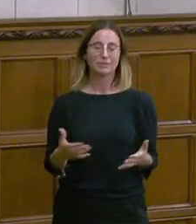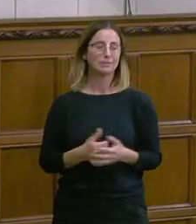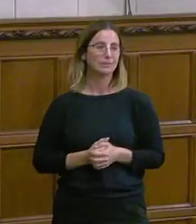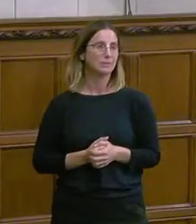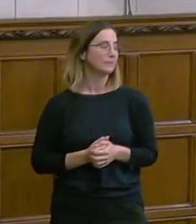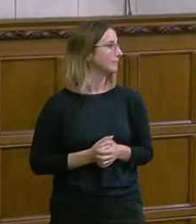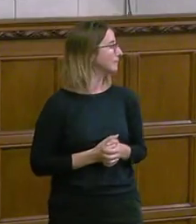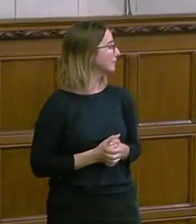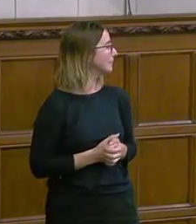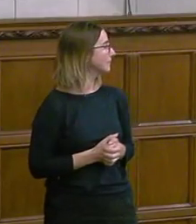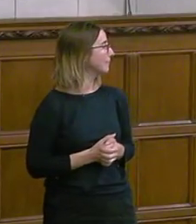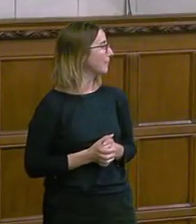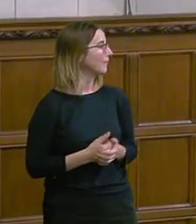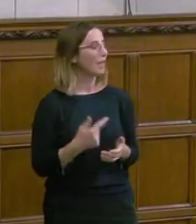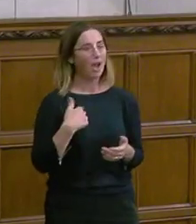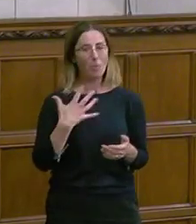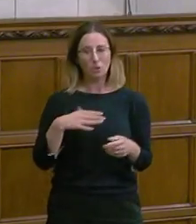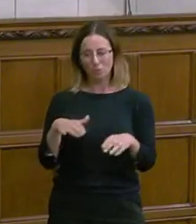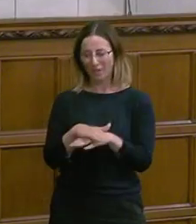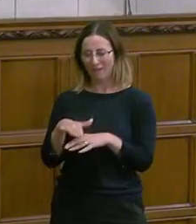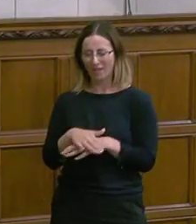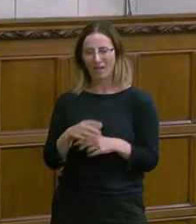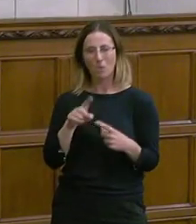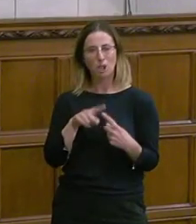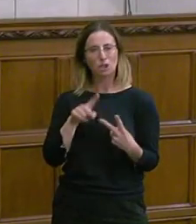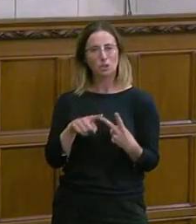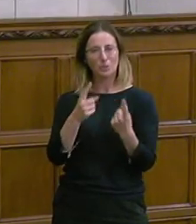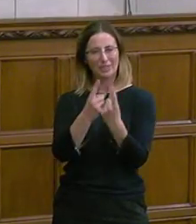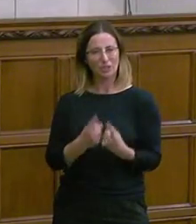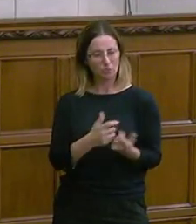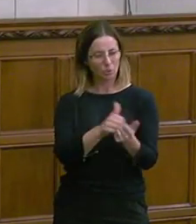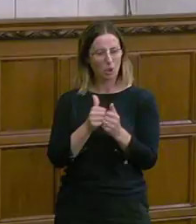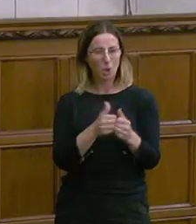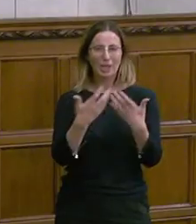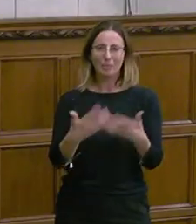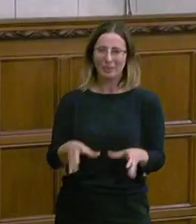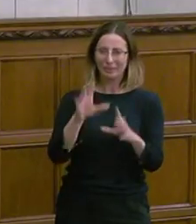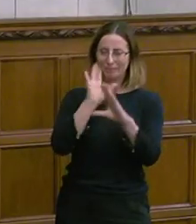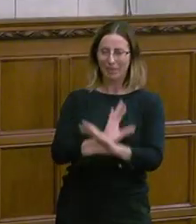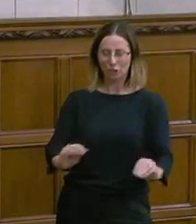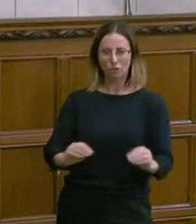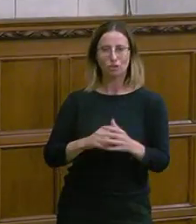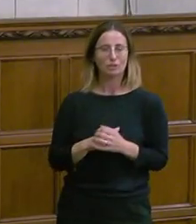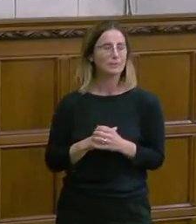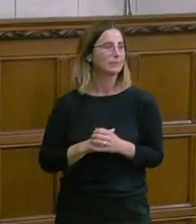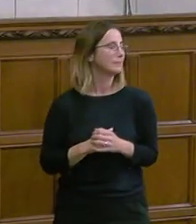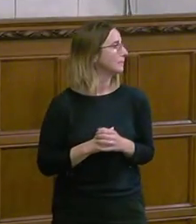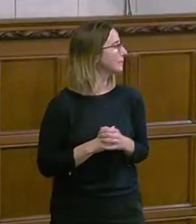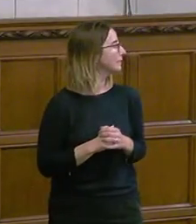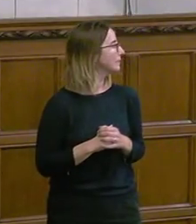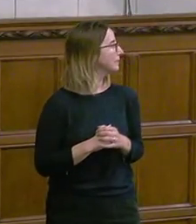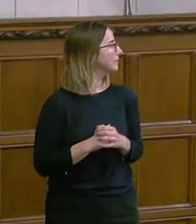I'd like to just touch upon a couple of issues that colleagues have mentioned. The member for Hemel Hempstead and Nottingham South talked about